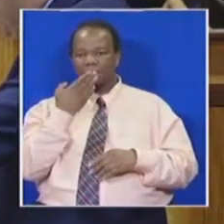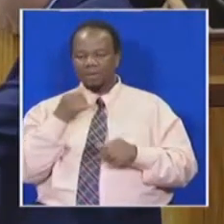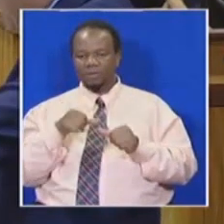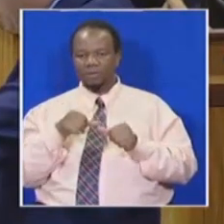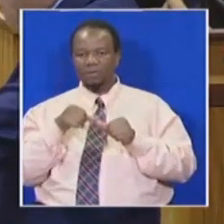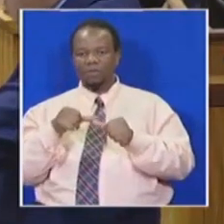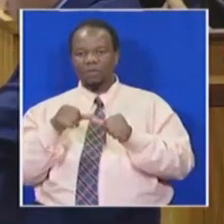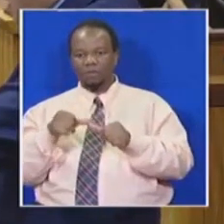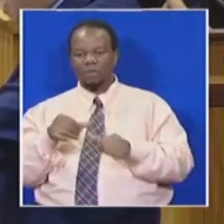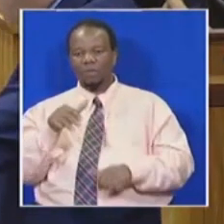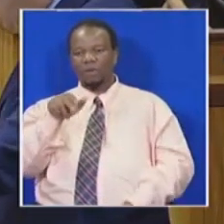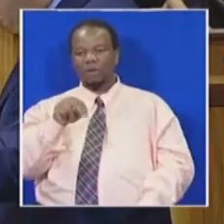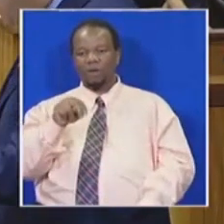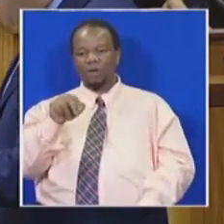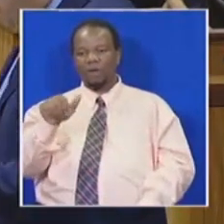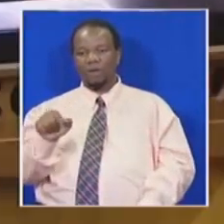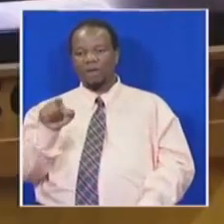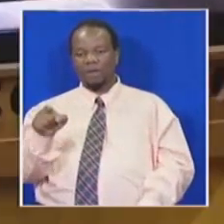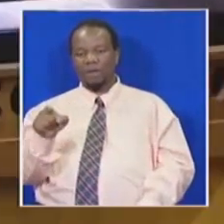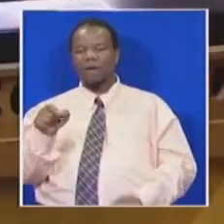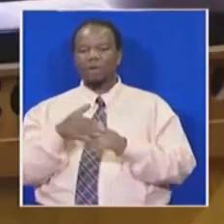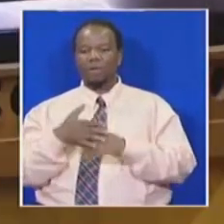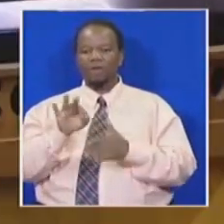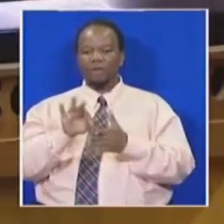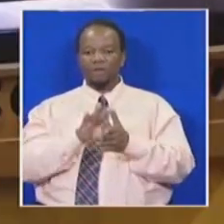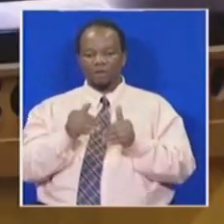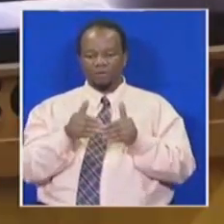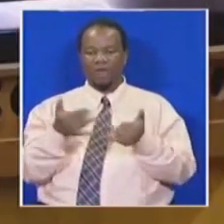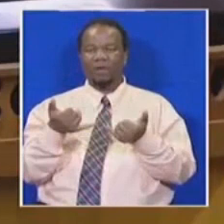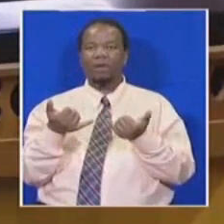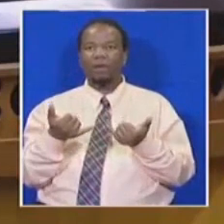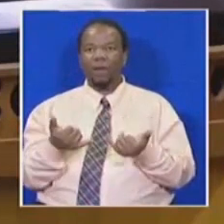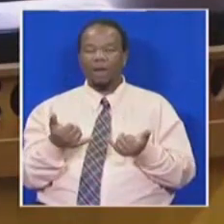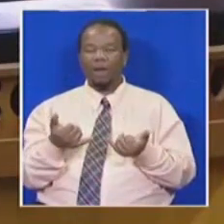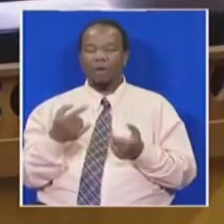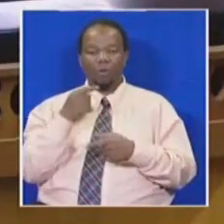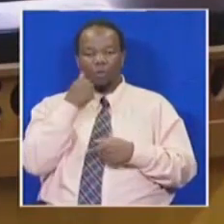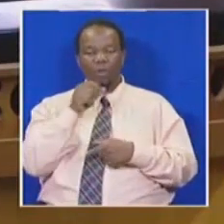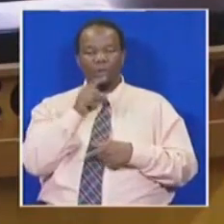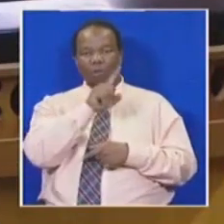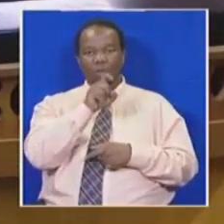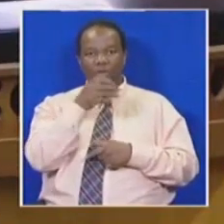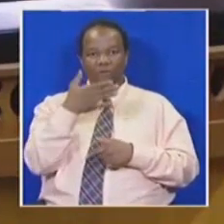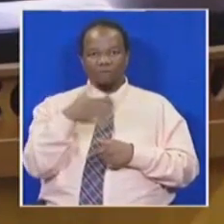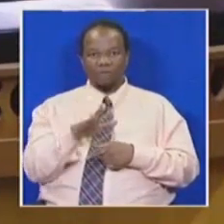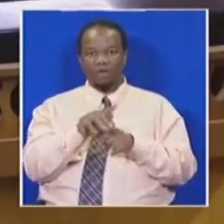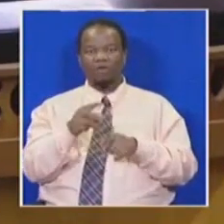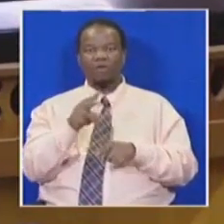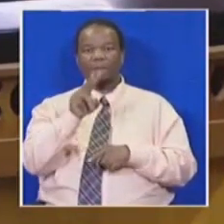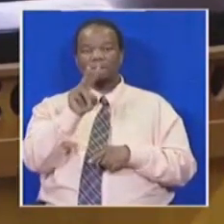towards the NA chambers as voting will commence immediately after questions on the peace and security